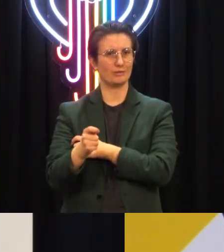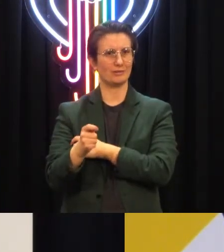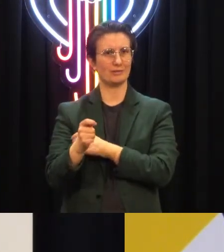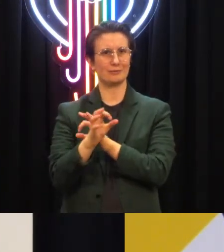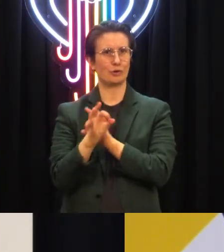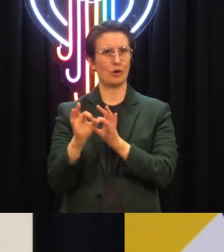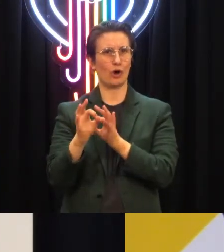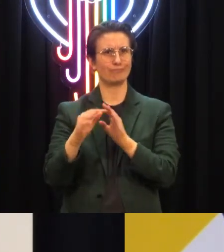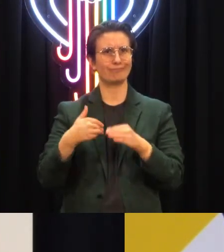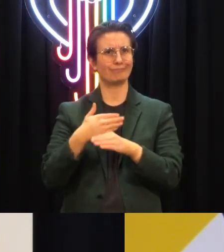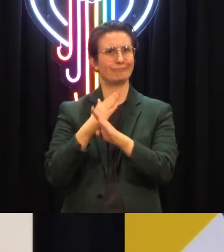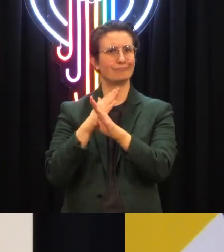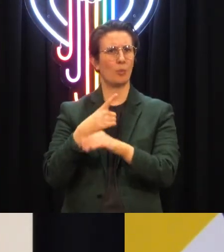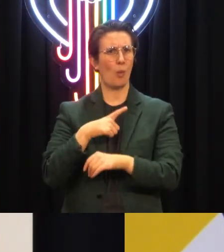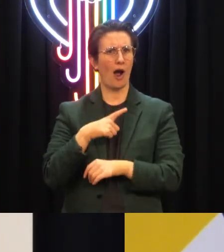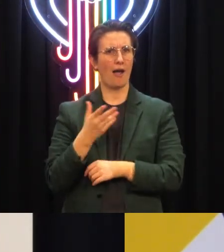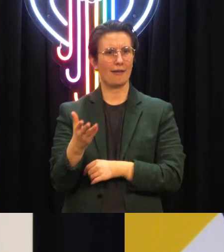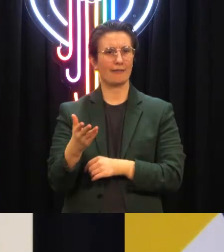by corrections